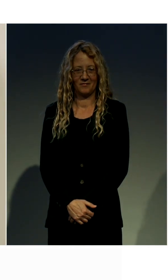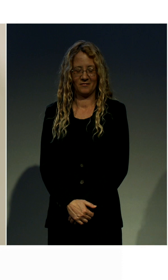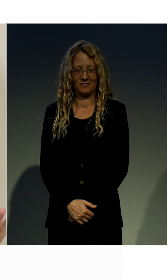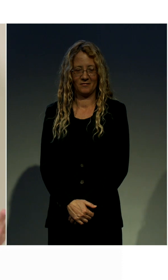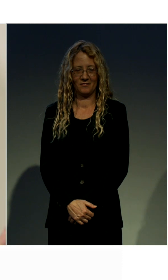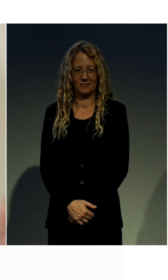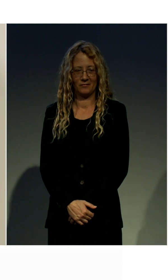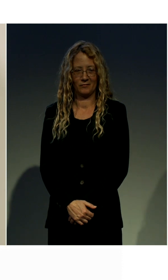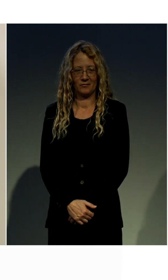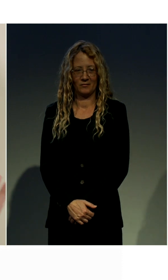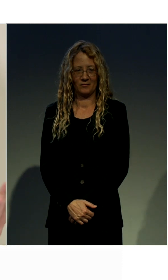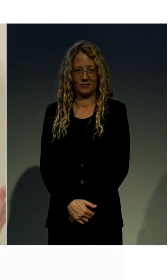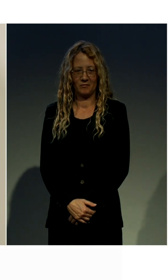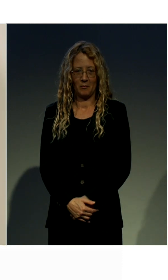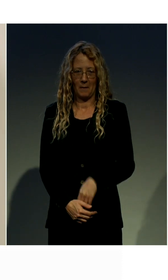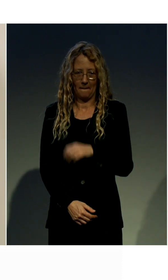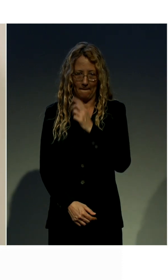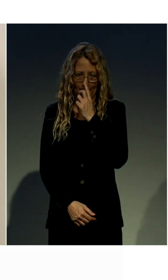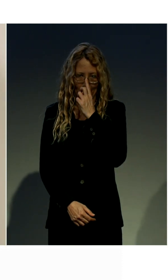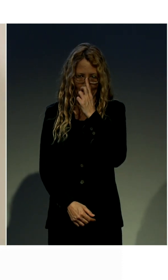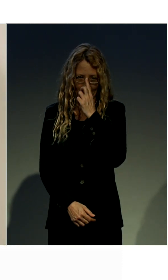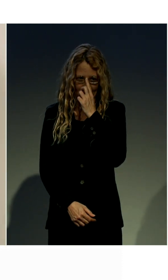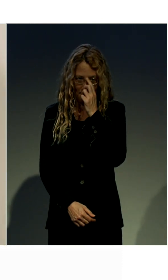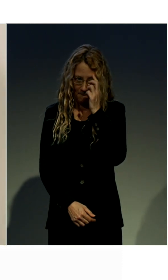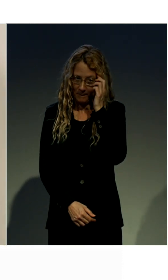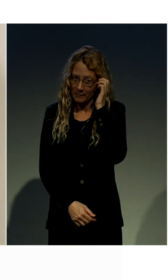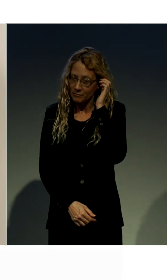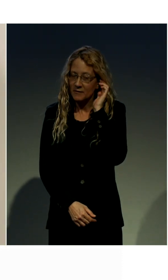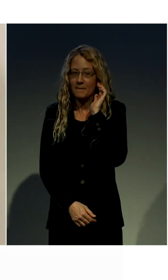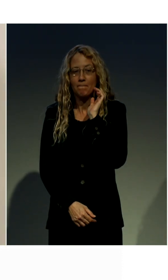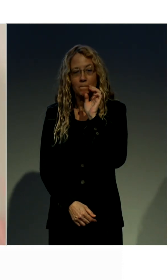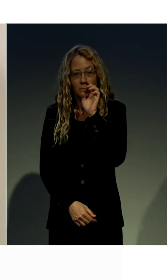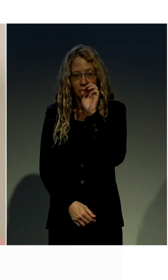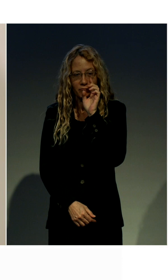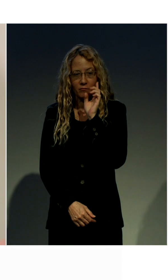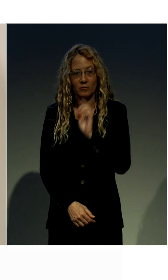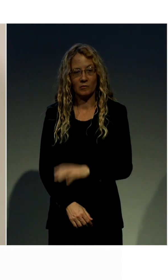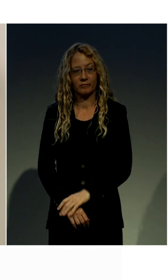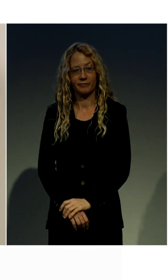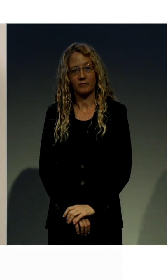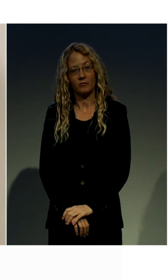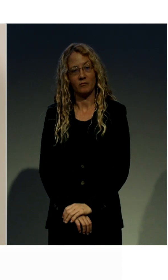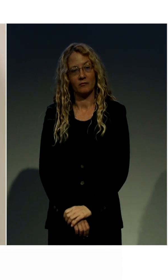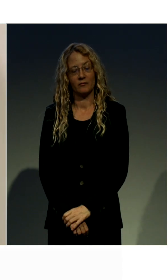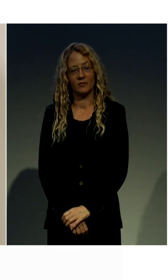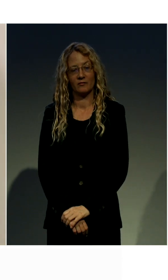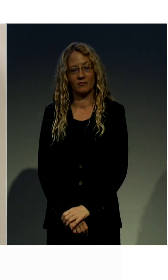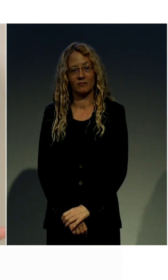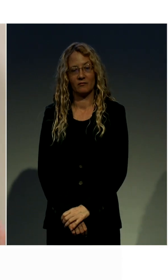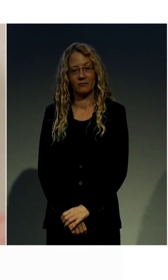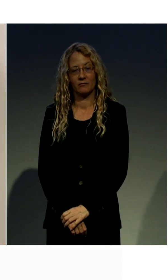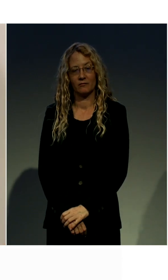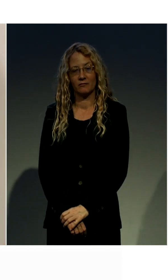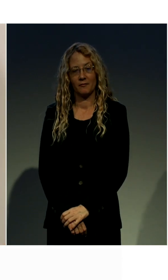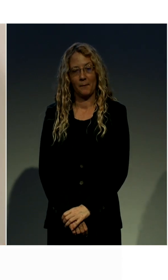Right Foot. Julia Roberts and Erin Brockovich. As soon as I heard about the role, a lawyer who's also